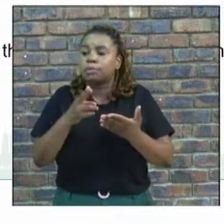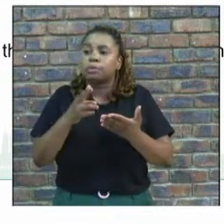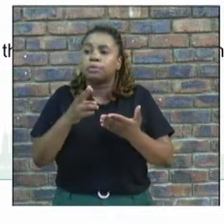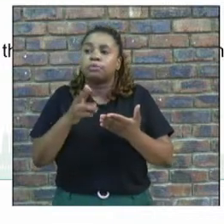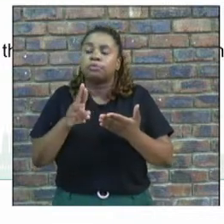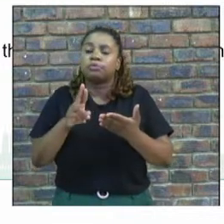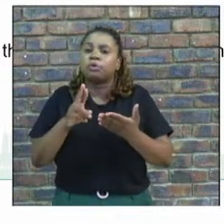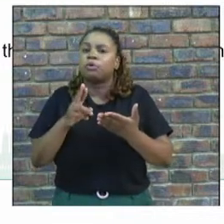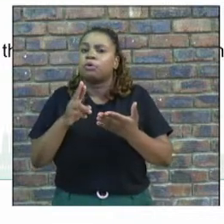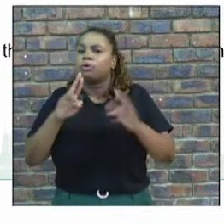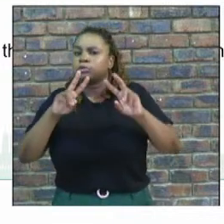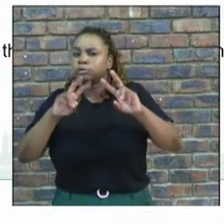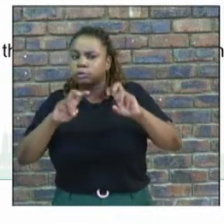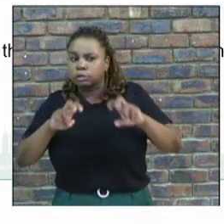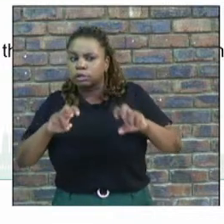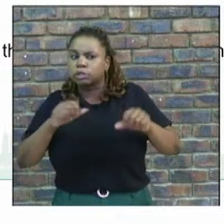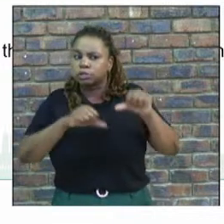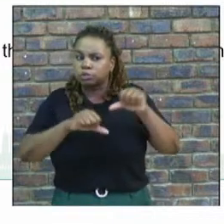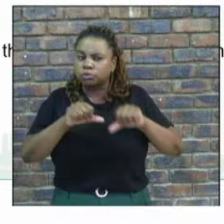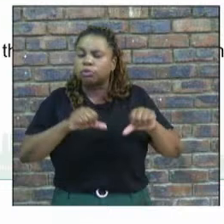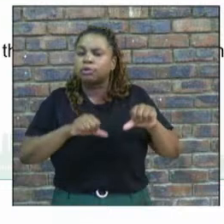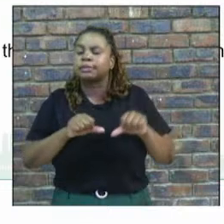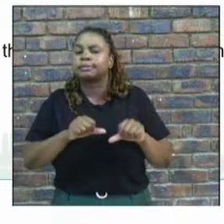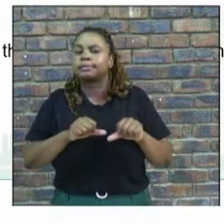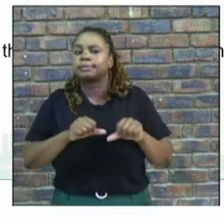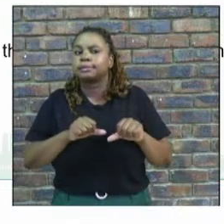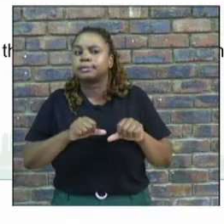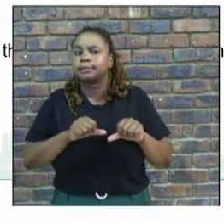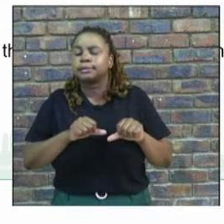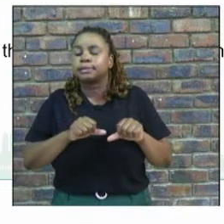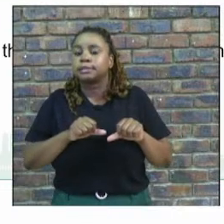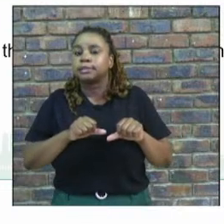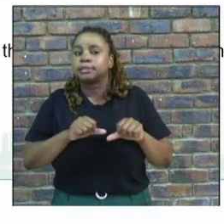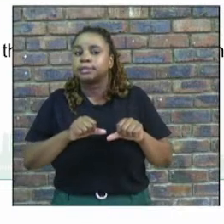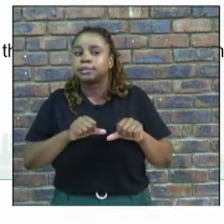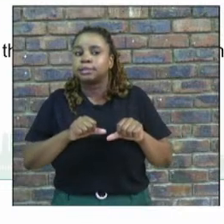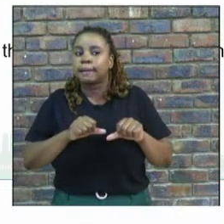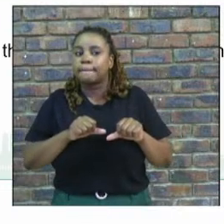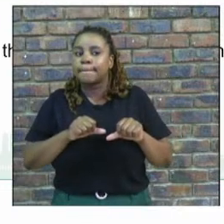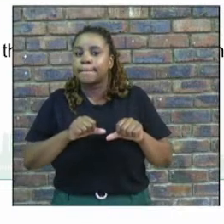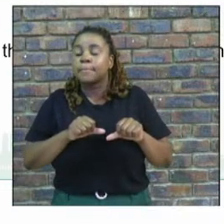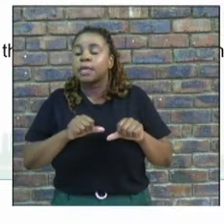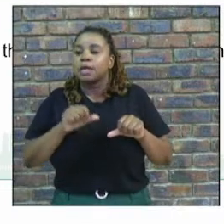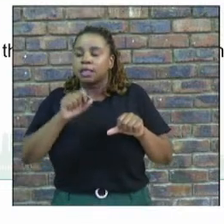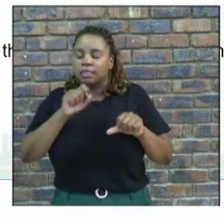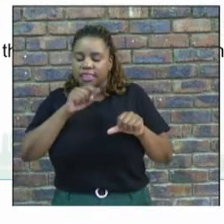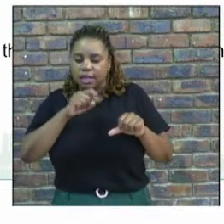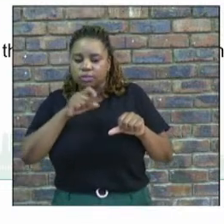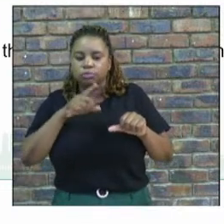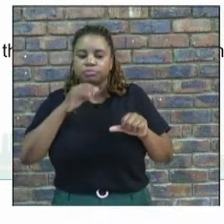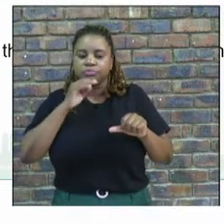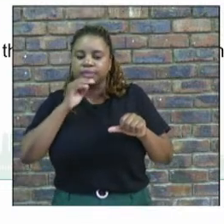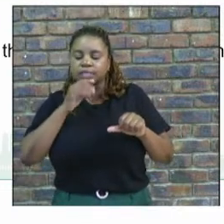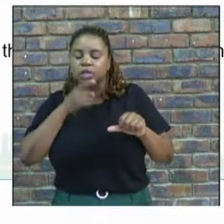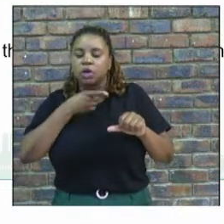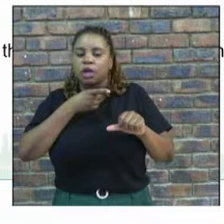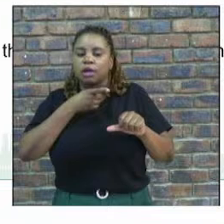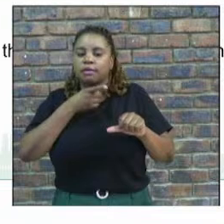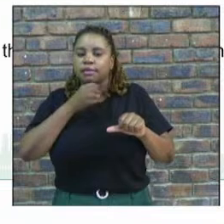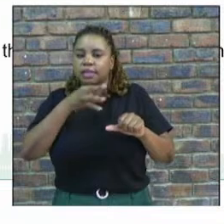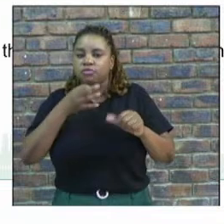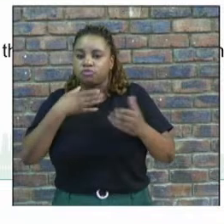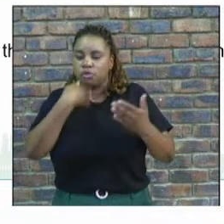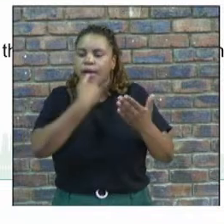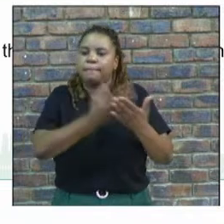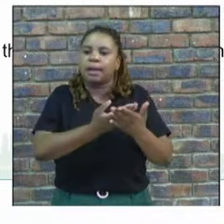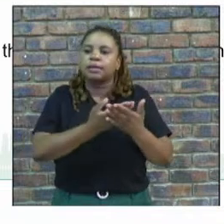to make sure that those who are affected by your applications are consulted thoroughly. So